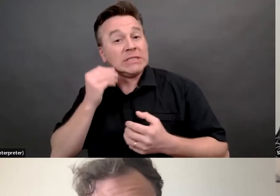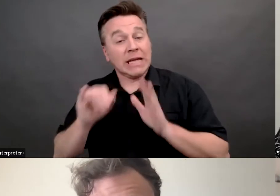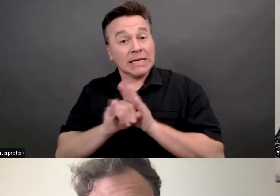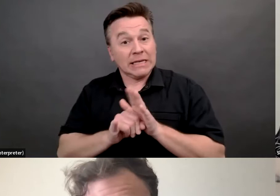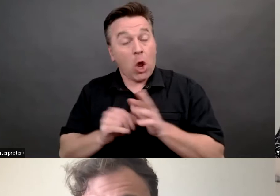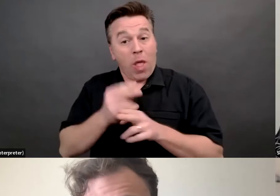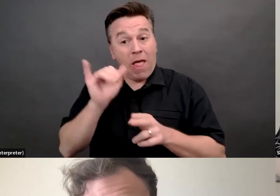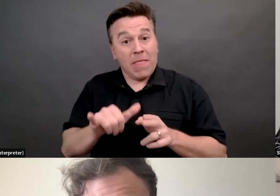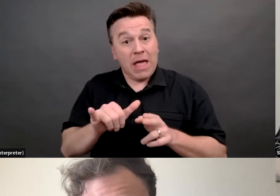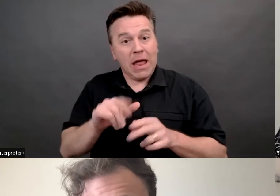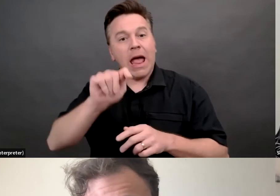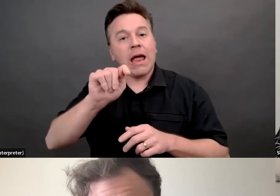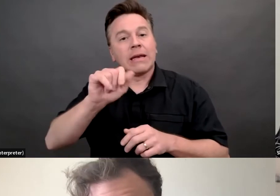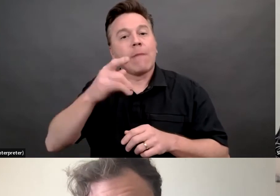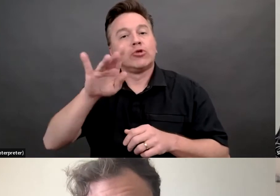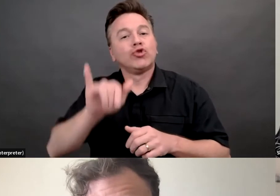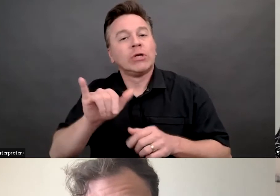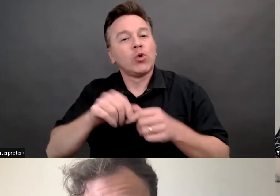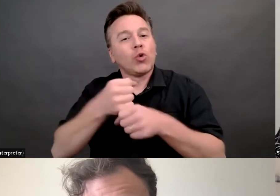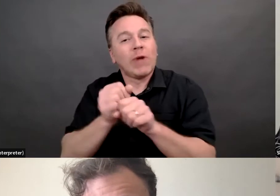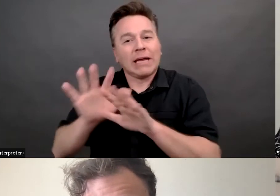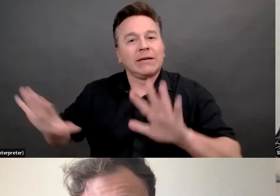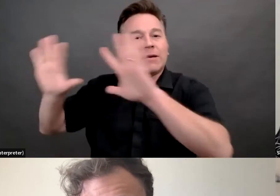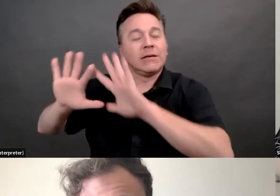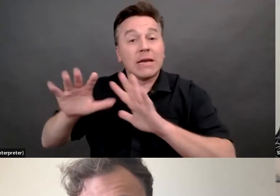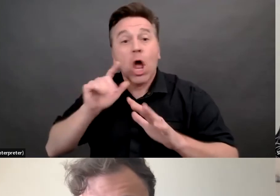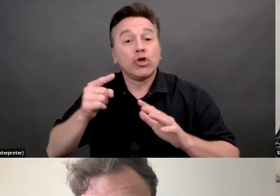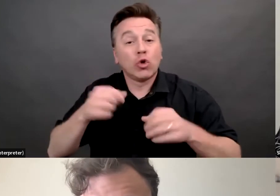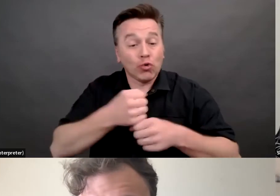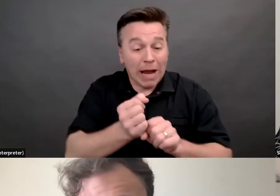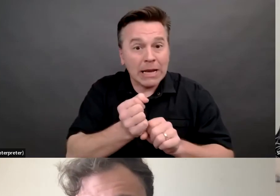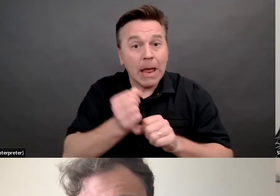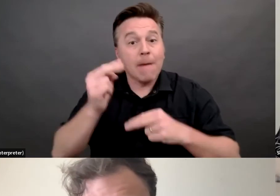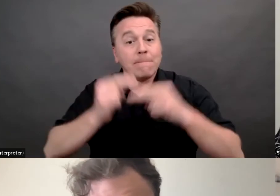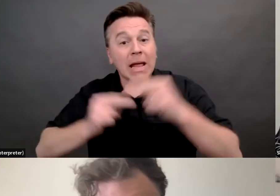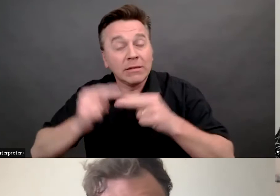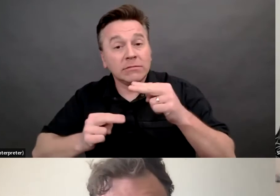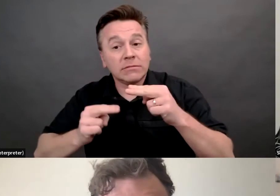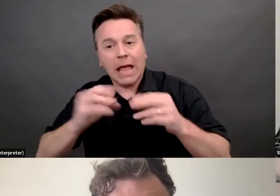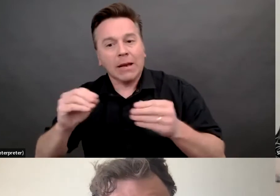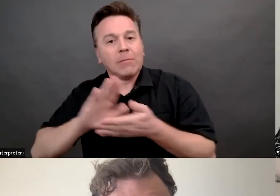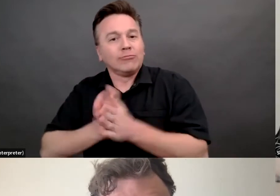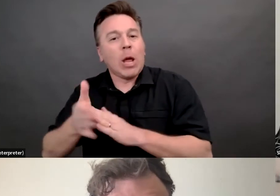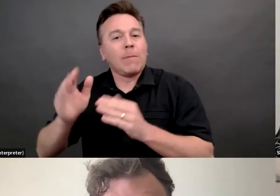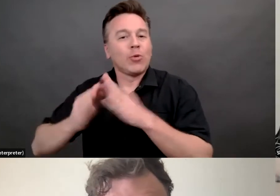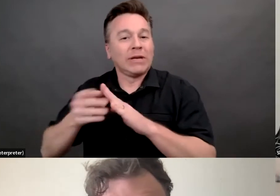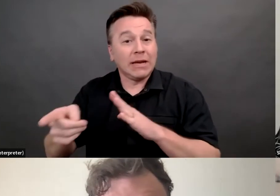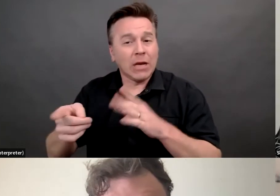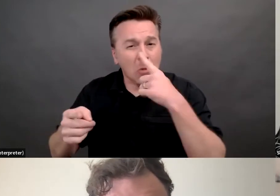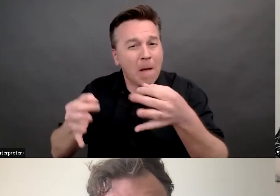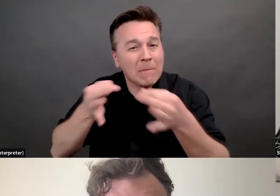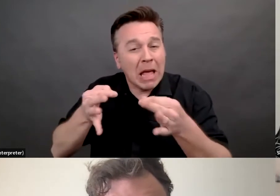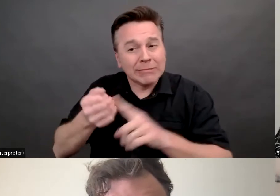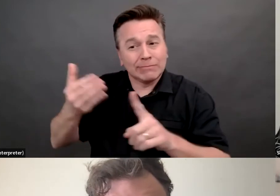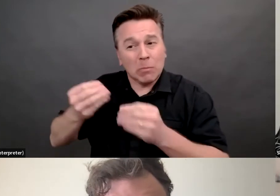you're using that as a tapestry to create, right? And not just create, but to build and compound community. Can you speak a little bit